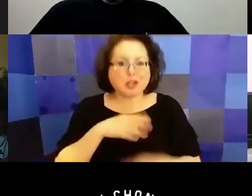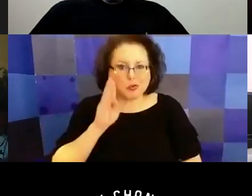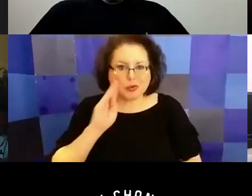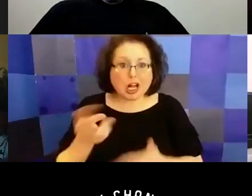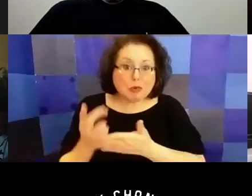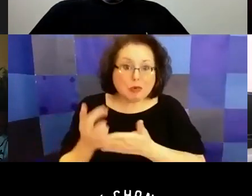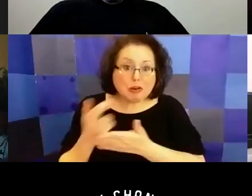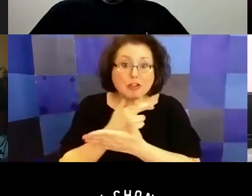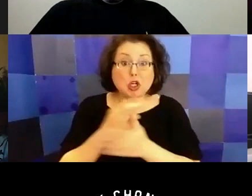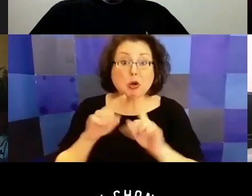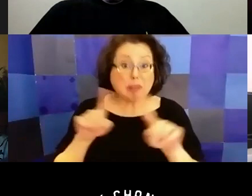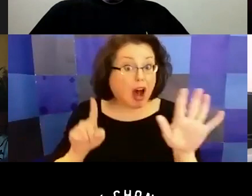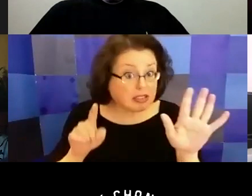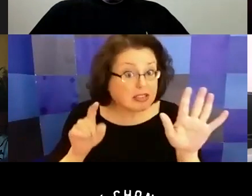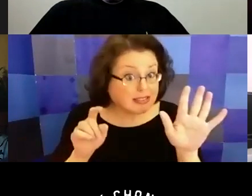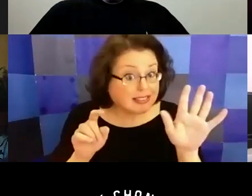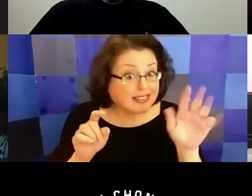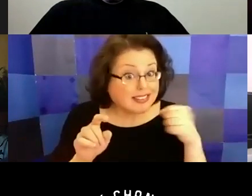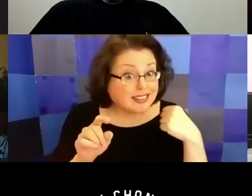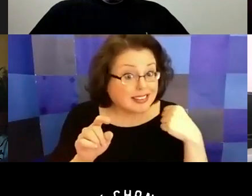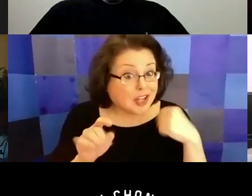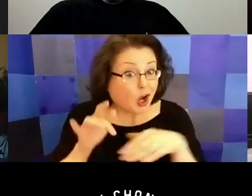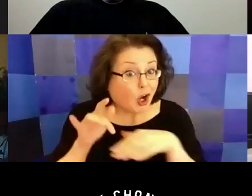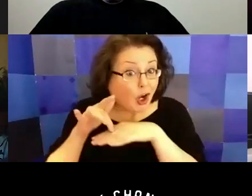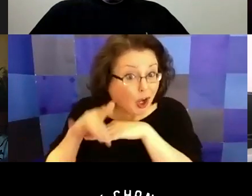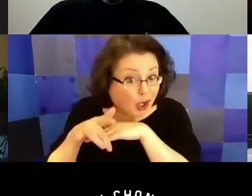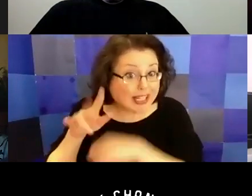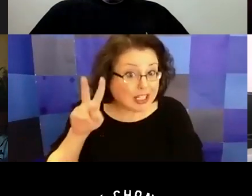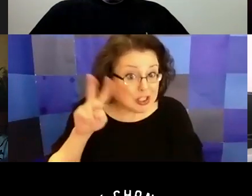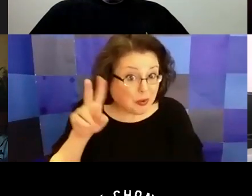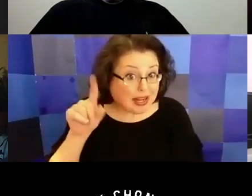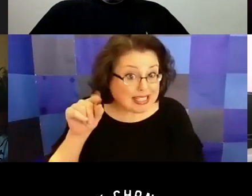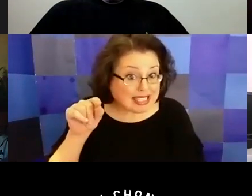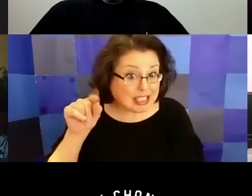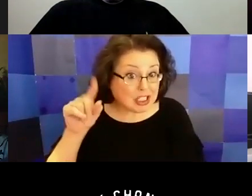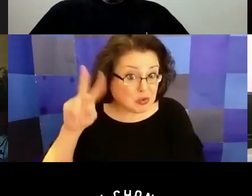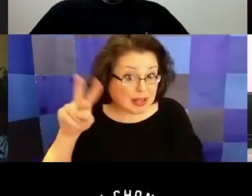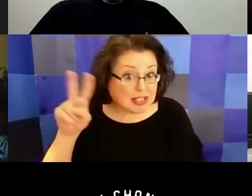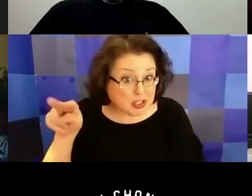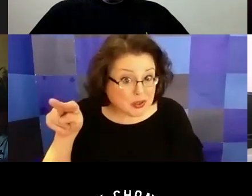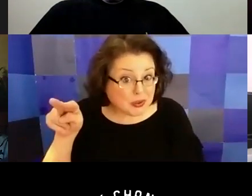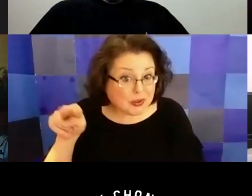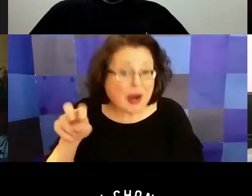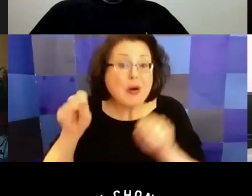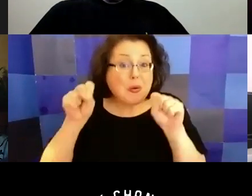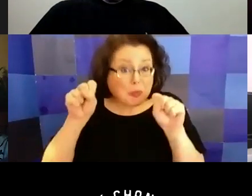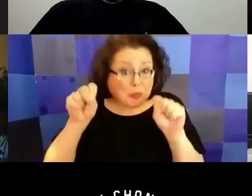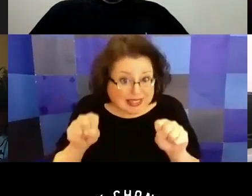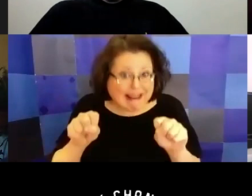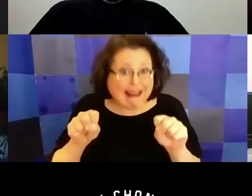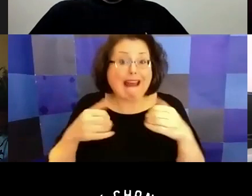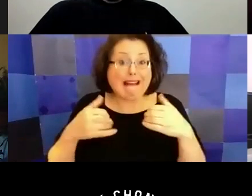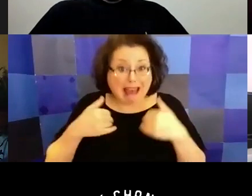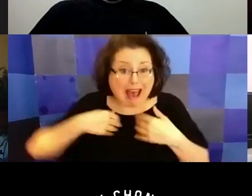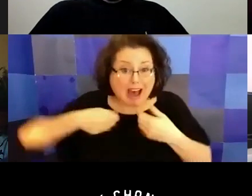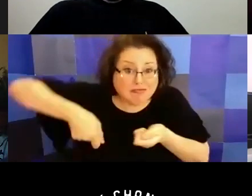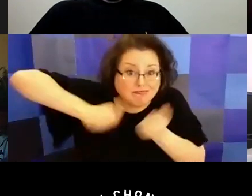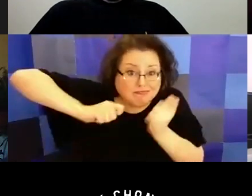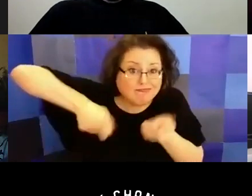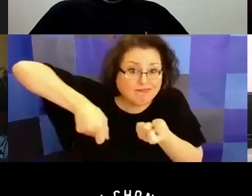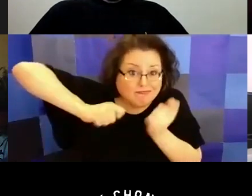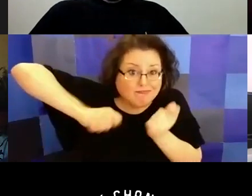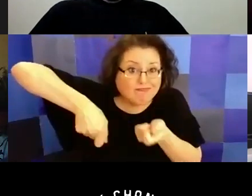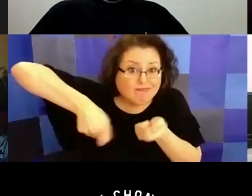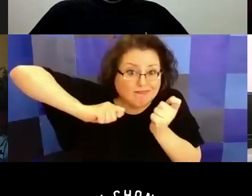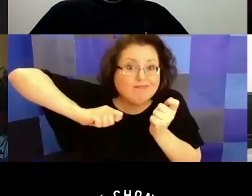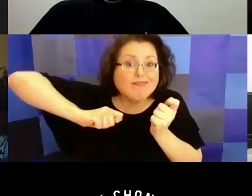appears that in very, very early 2022, we could physically have shovels in the ground